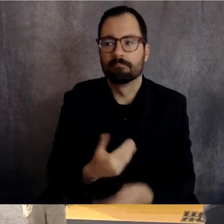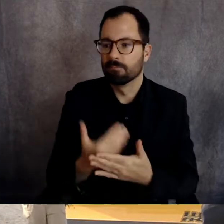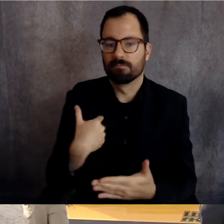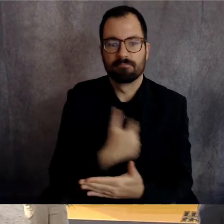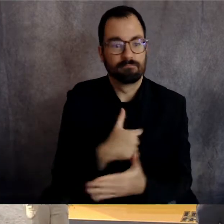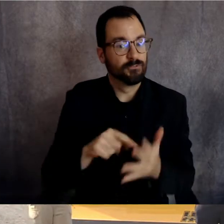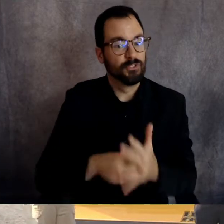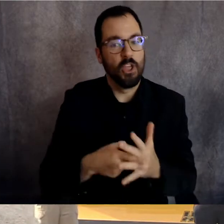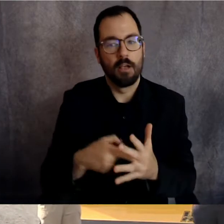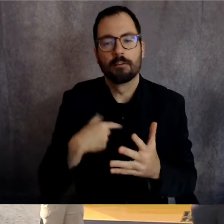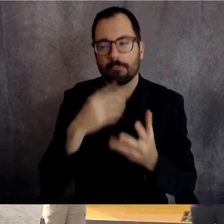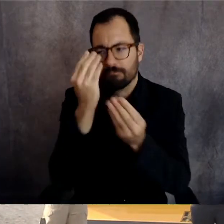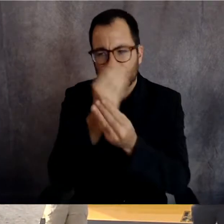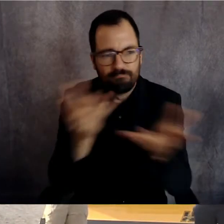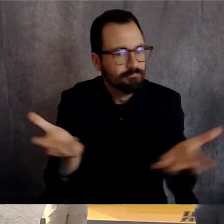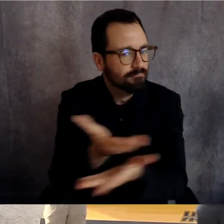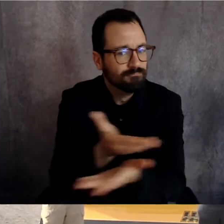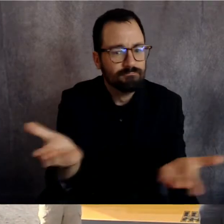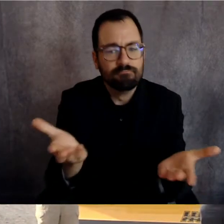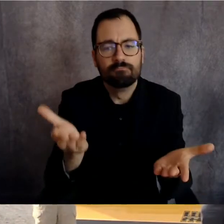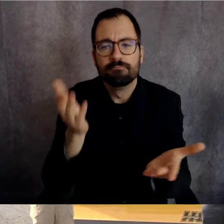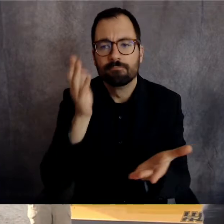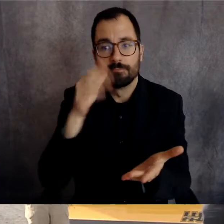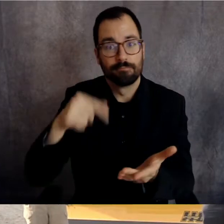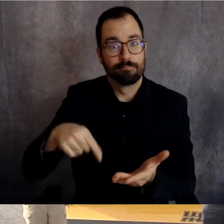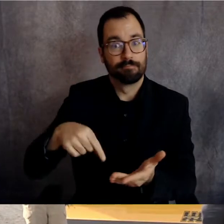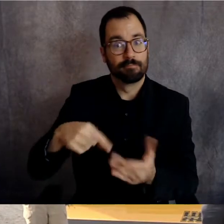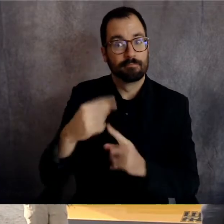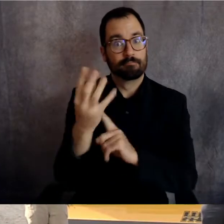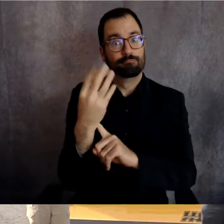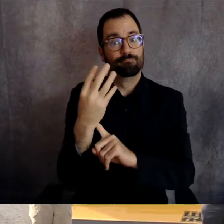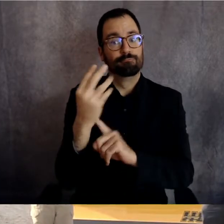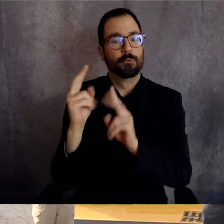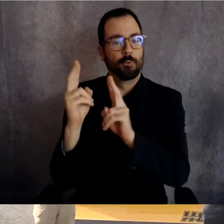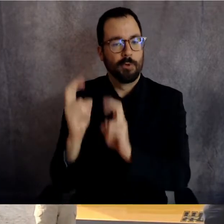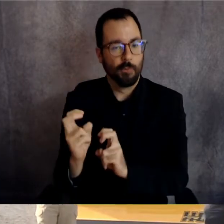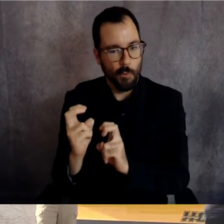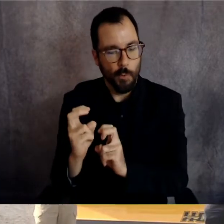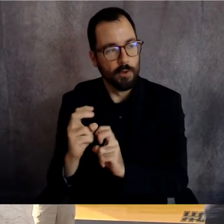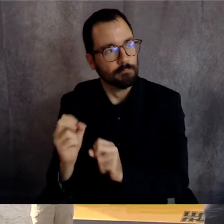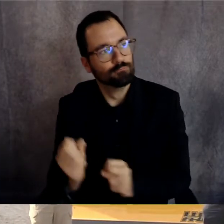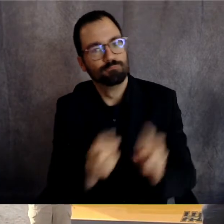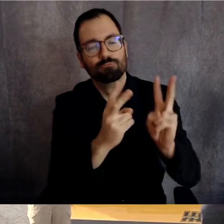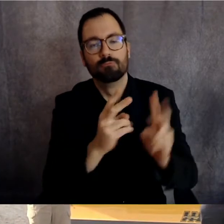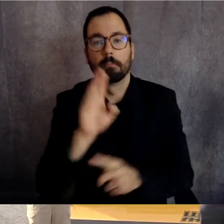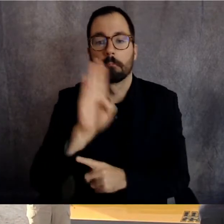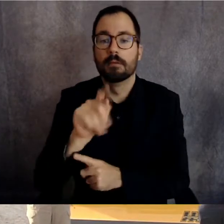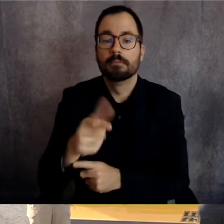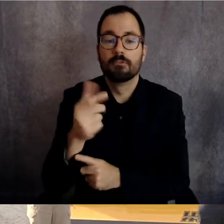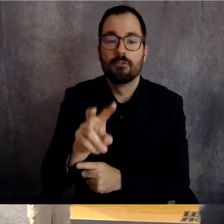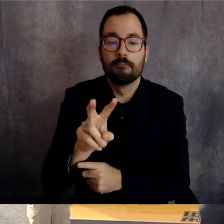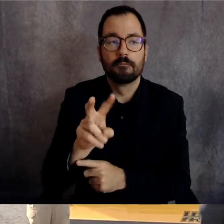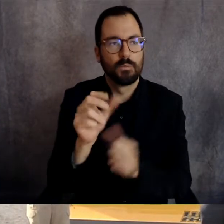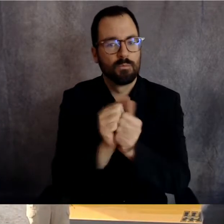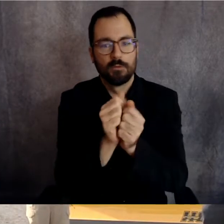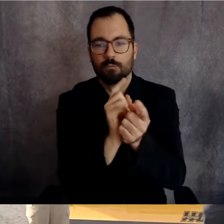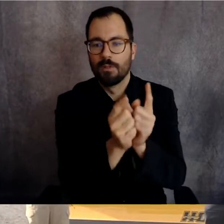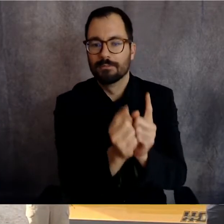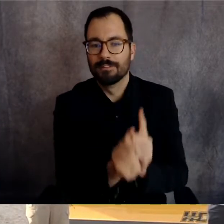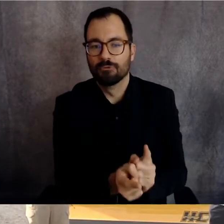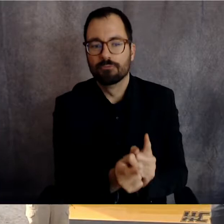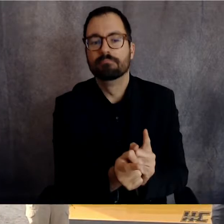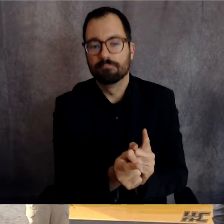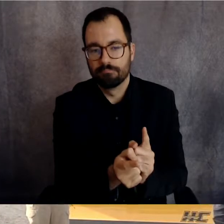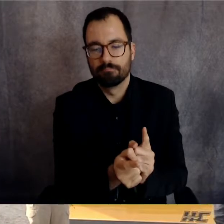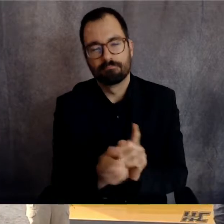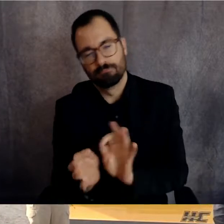want to let folks know that we are recording this event. We will be posting it on boston.gov with translations available there. Where we're standing is the